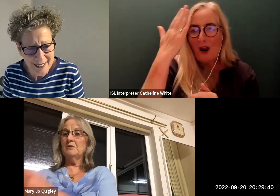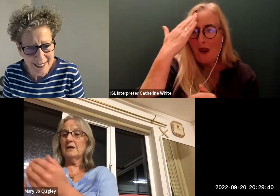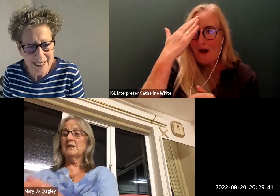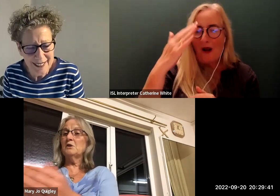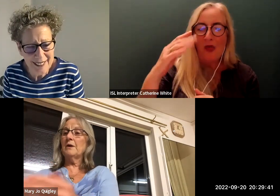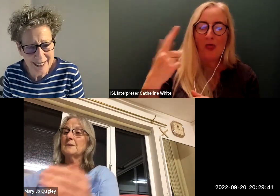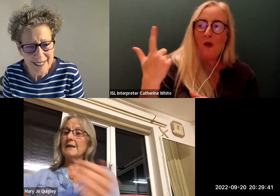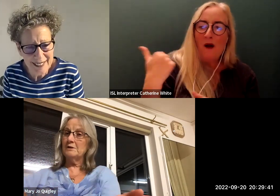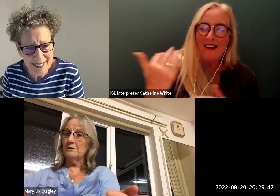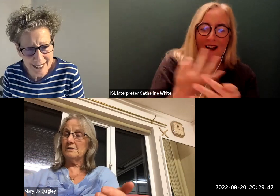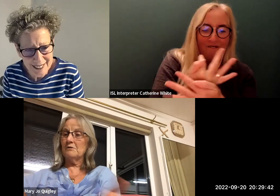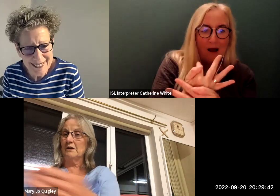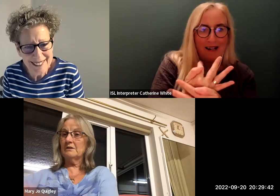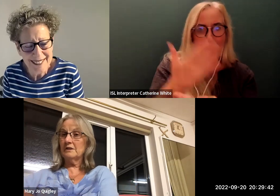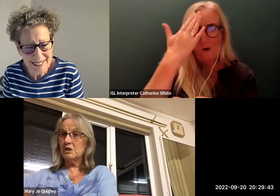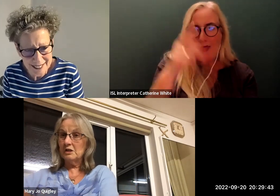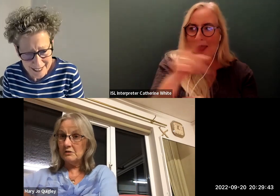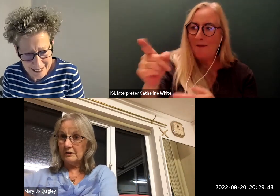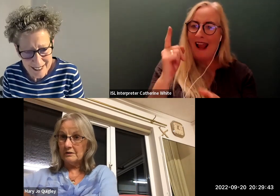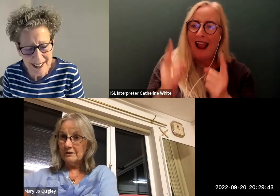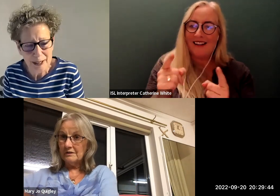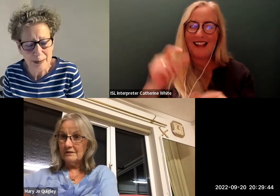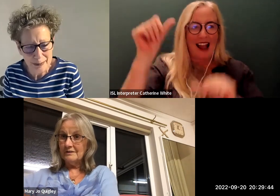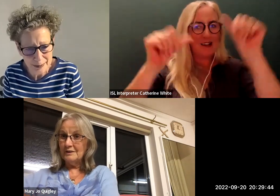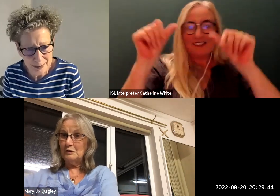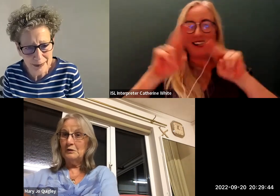of view, getting to know them as adults rather than as children,